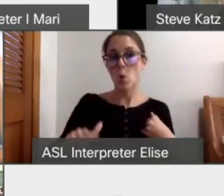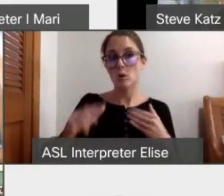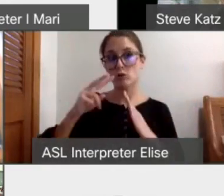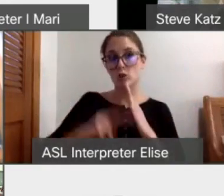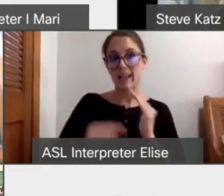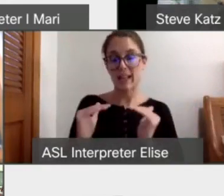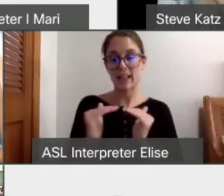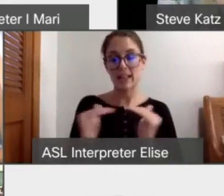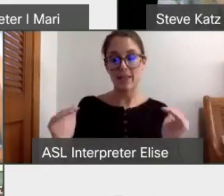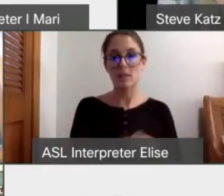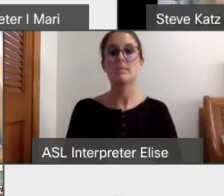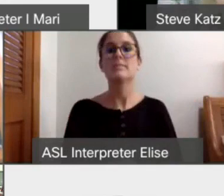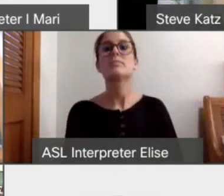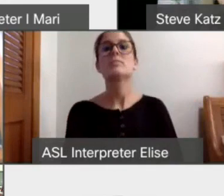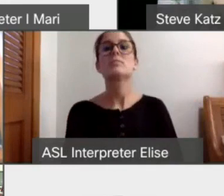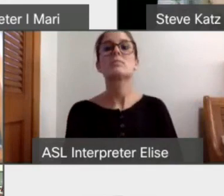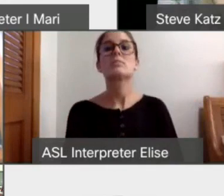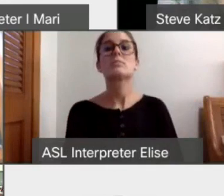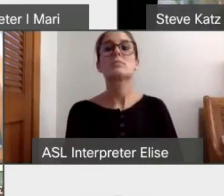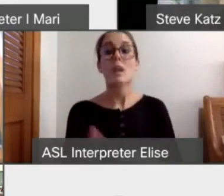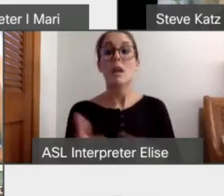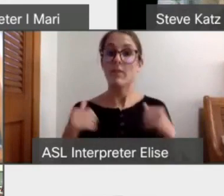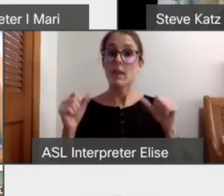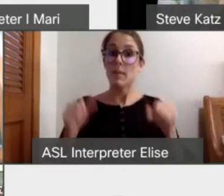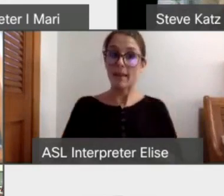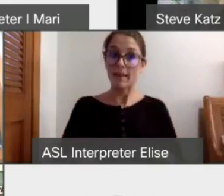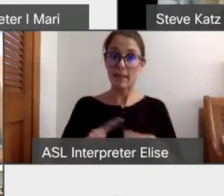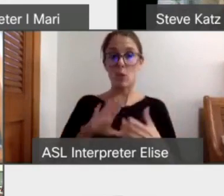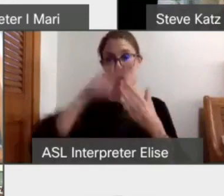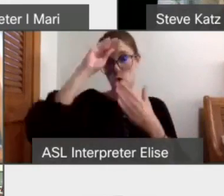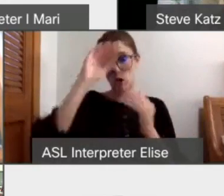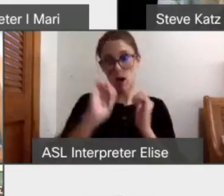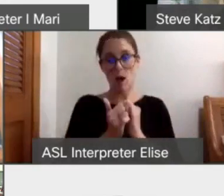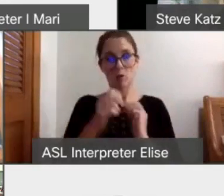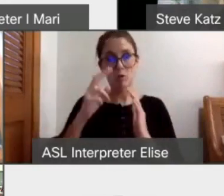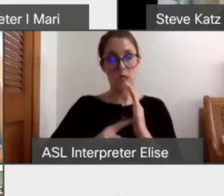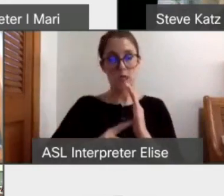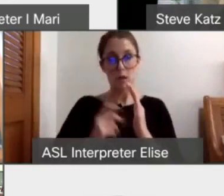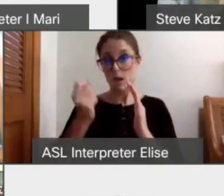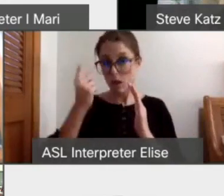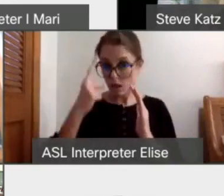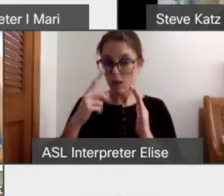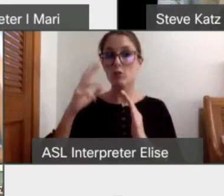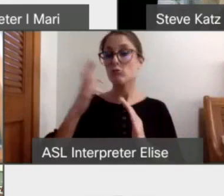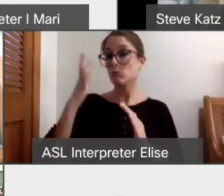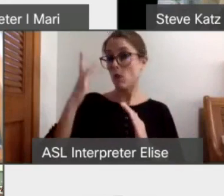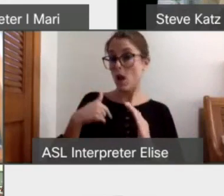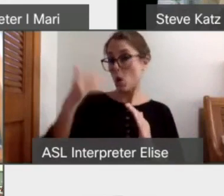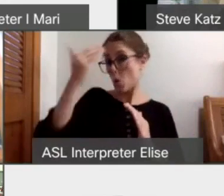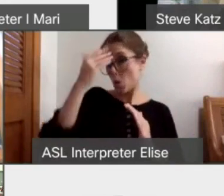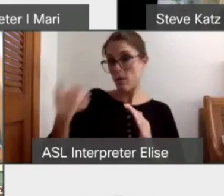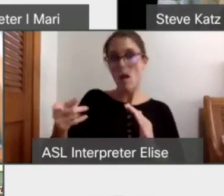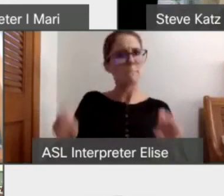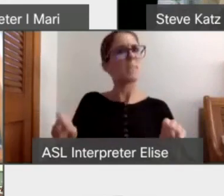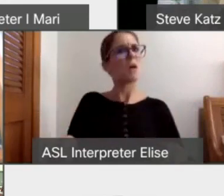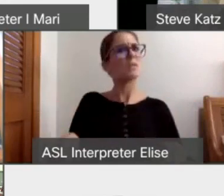who has the capacity to learn how to read. And the reason why I know that they have the capacity to learn how